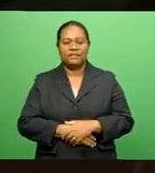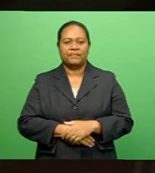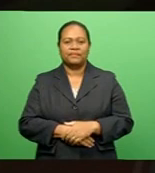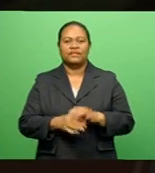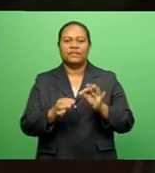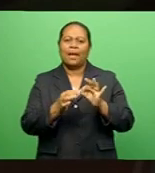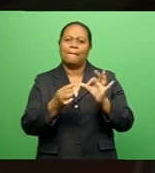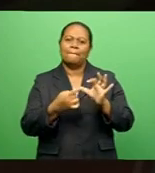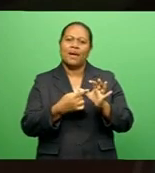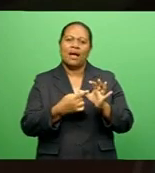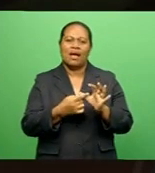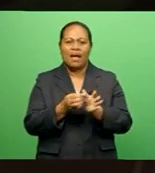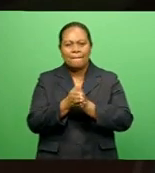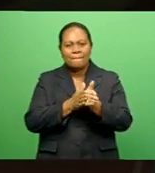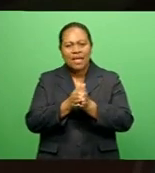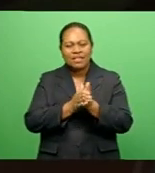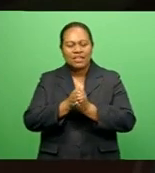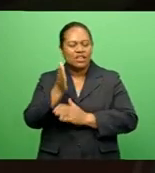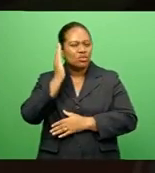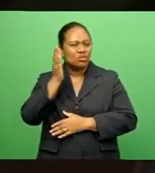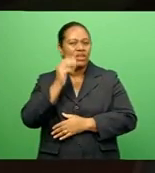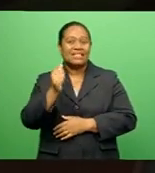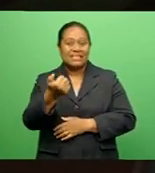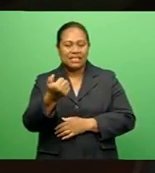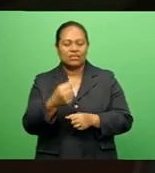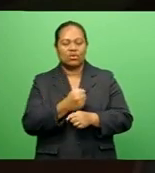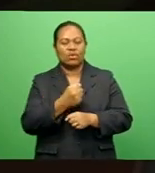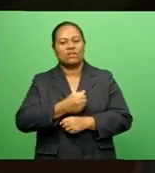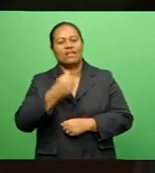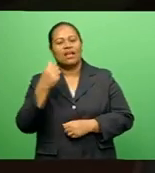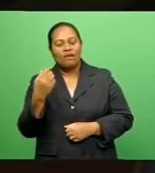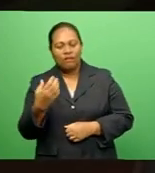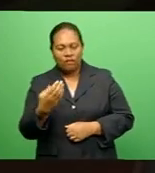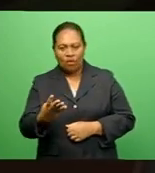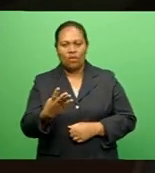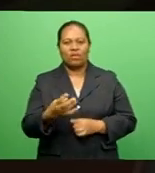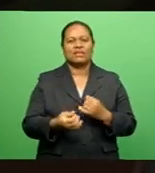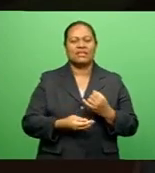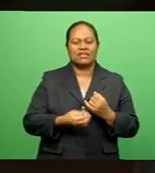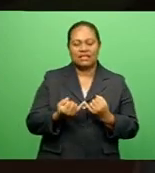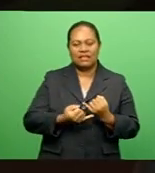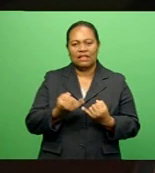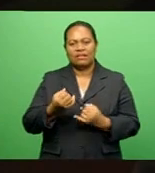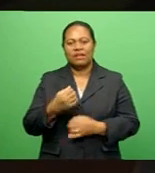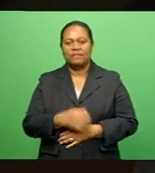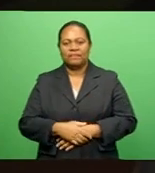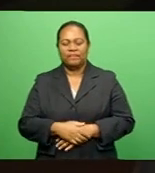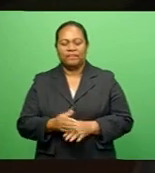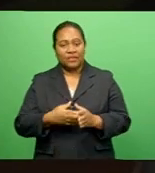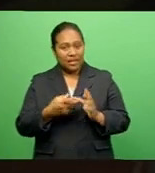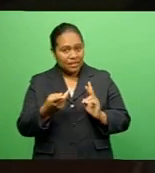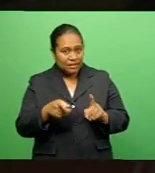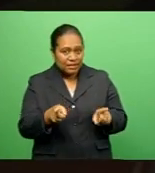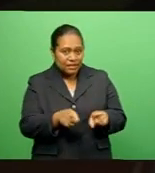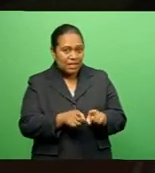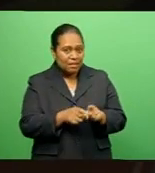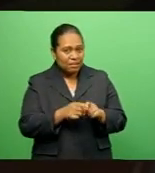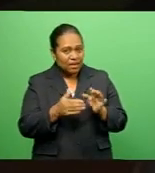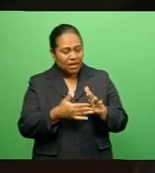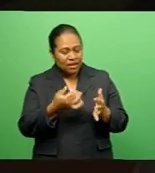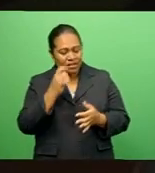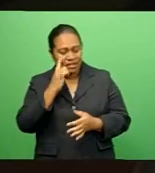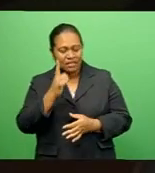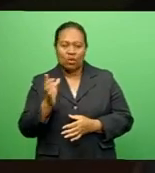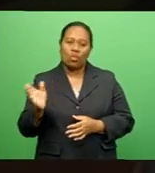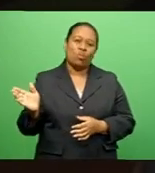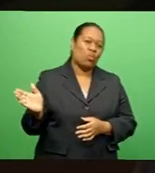Ba Methodist High School with 6 gold, 4 silver and 8 bronze medals. On the same note, Tale, you can catch